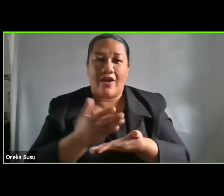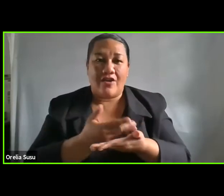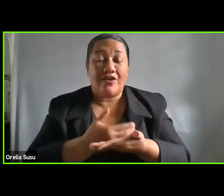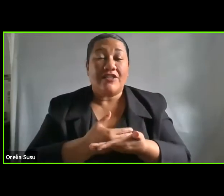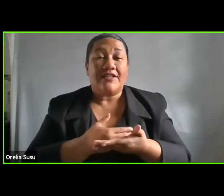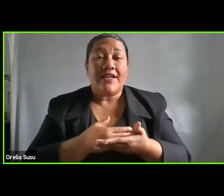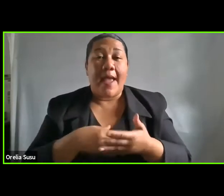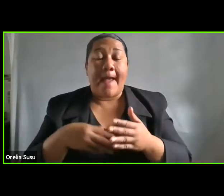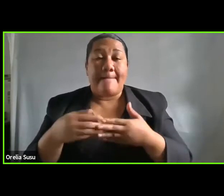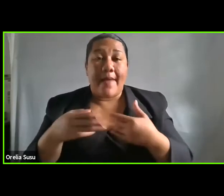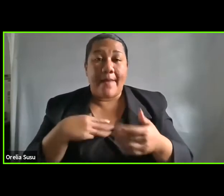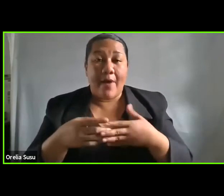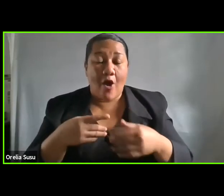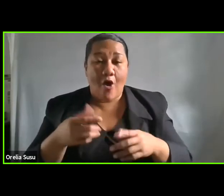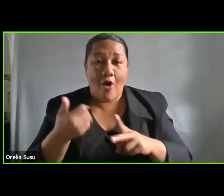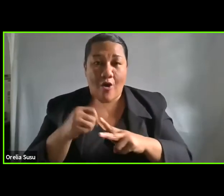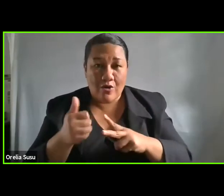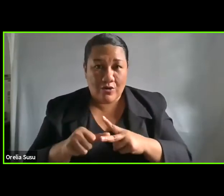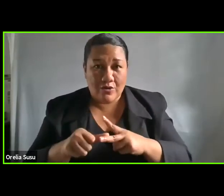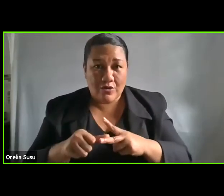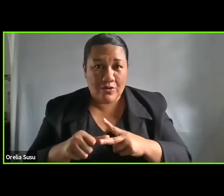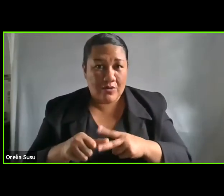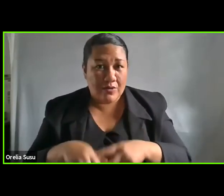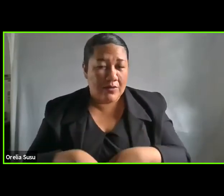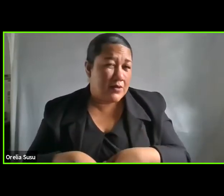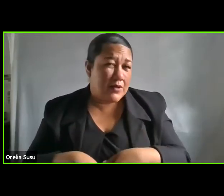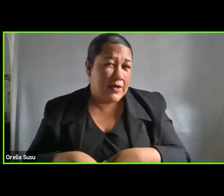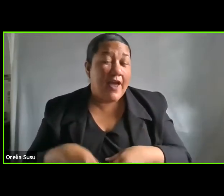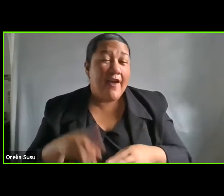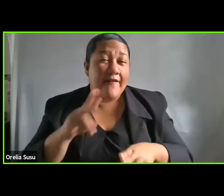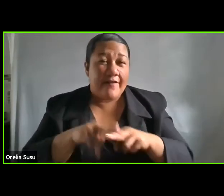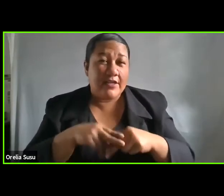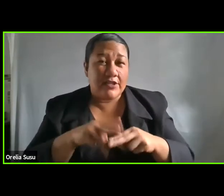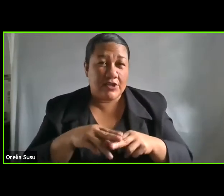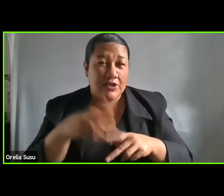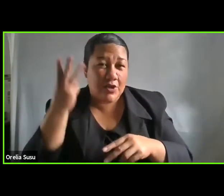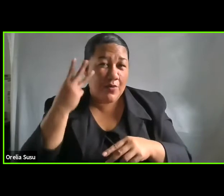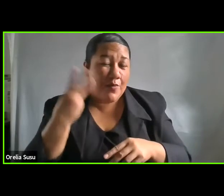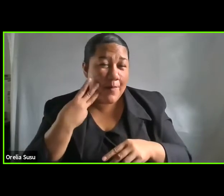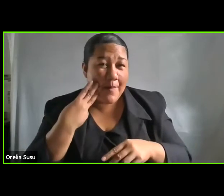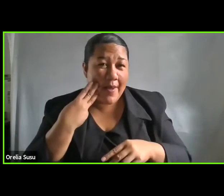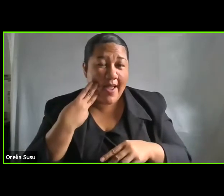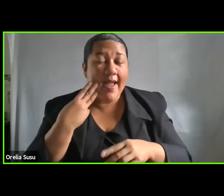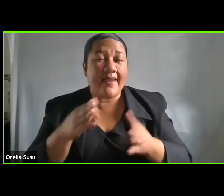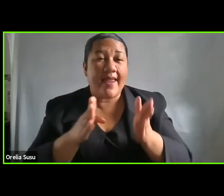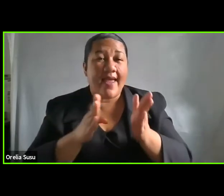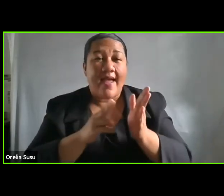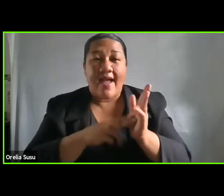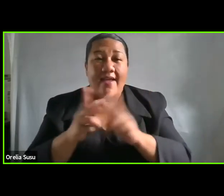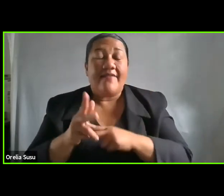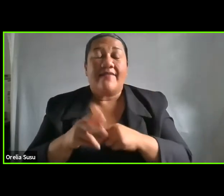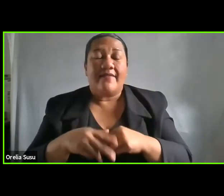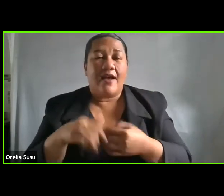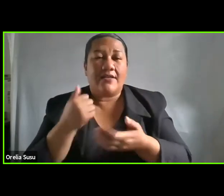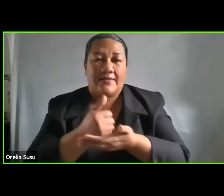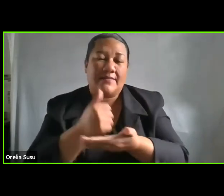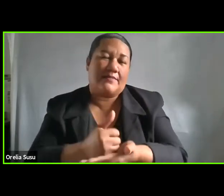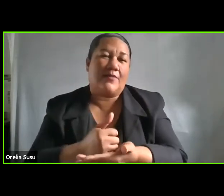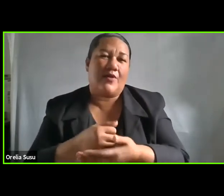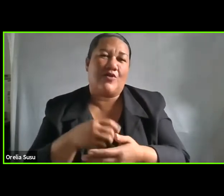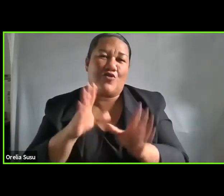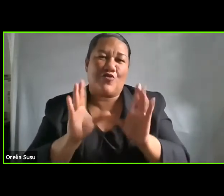for women to find the commons and Fiji Women Builders, a peer support group. So I'm very thankful